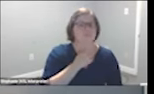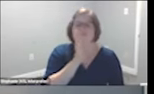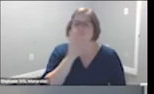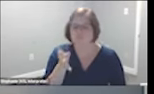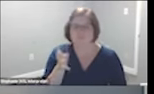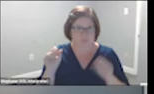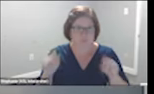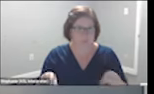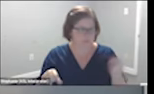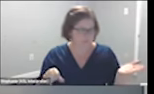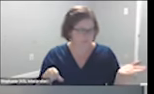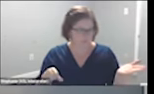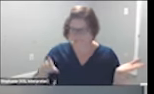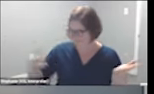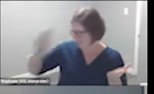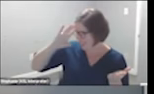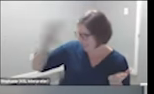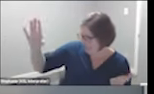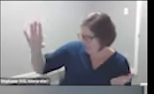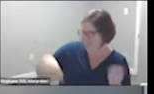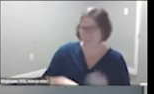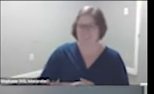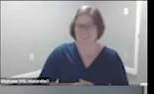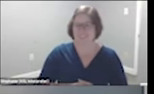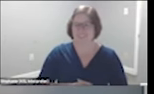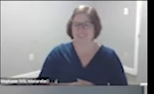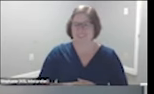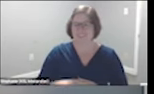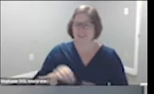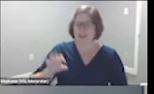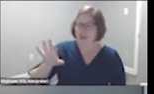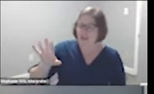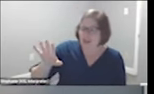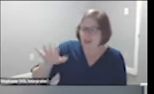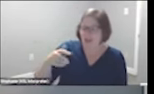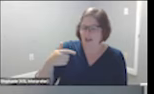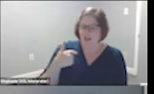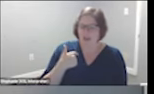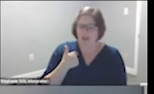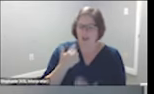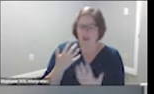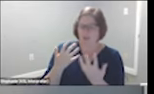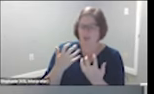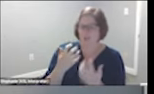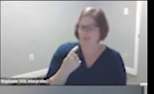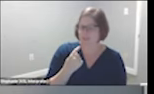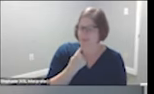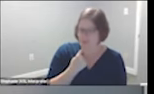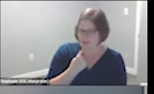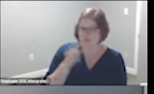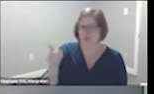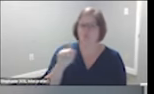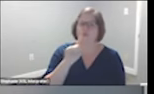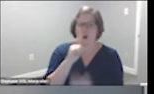aloud. Hello. Hello. Hi. I just wanted to say that you are